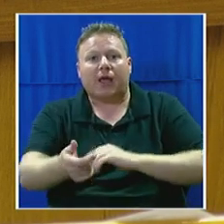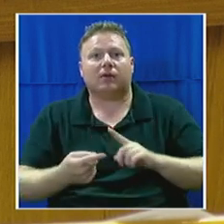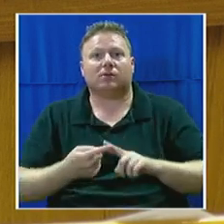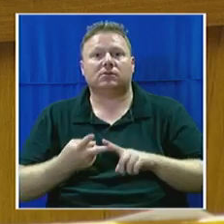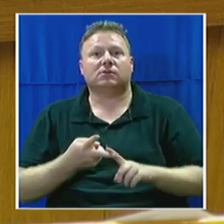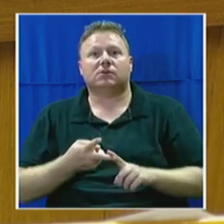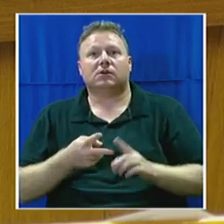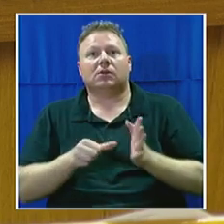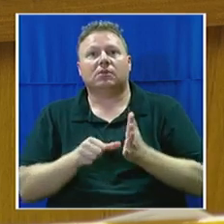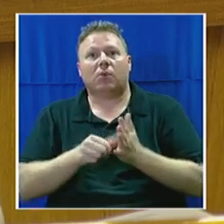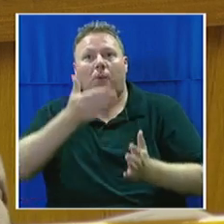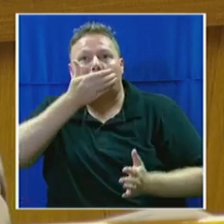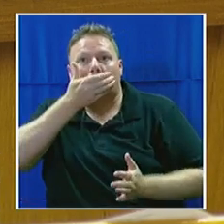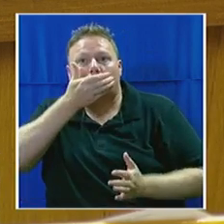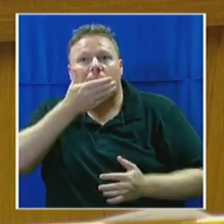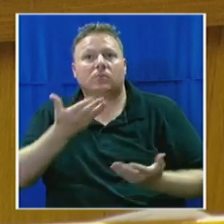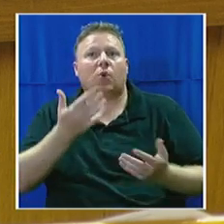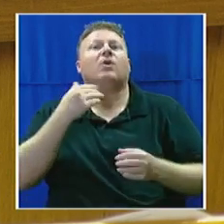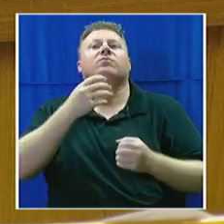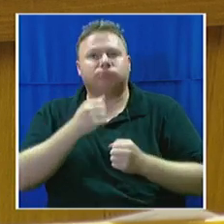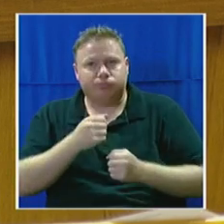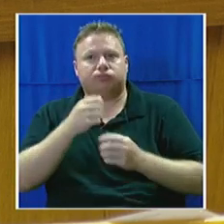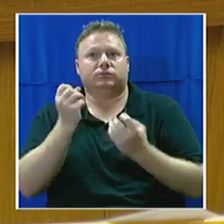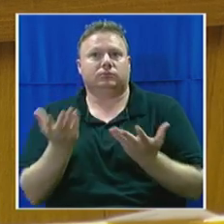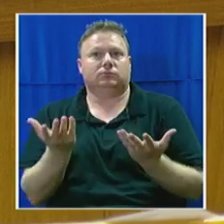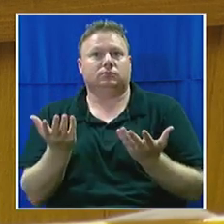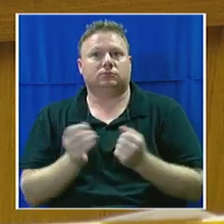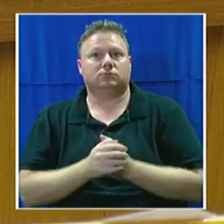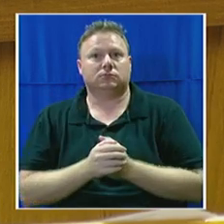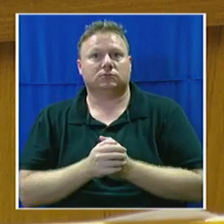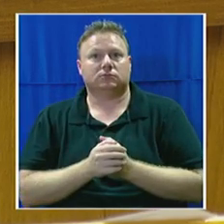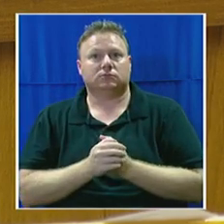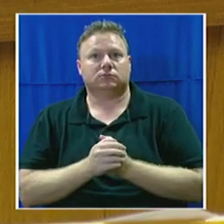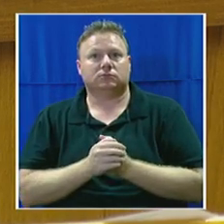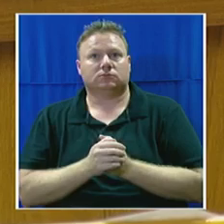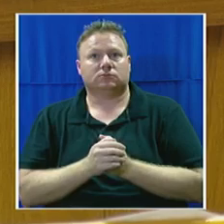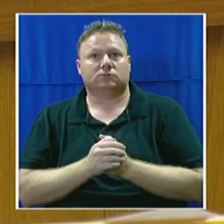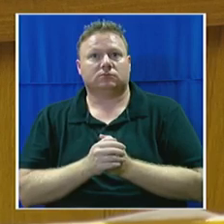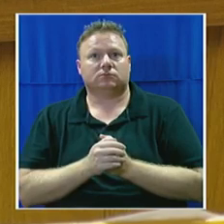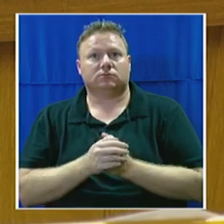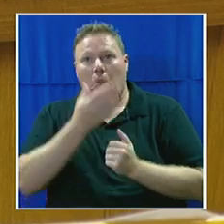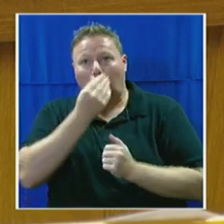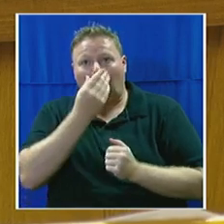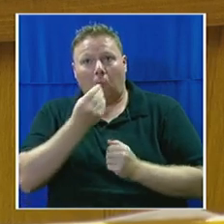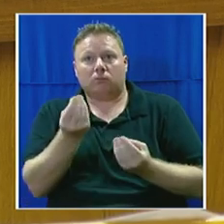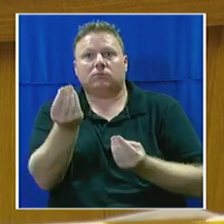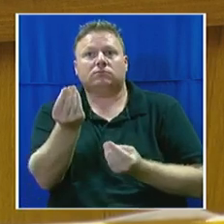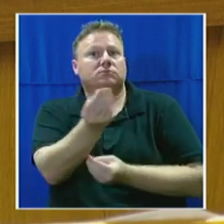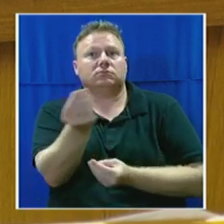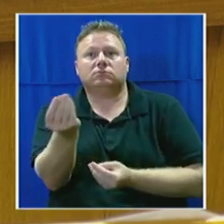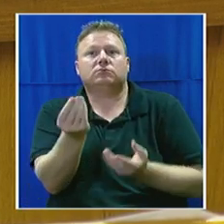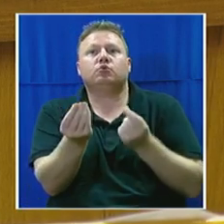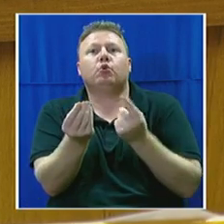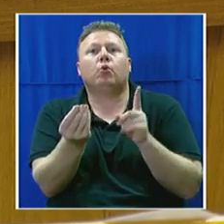it important to cover your mouth and nose when you sneeze? What should we do with used facial tissues? How best do